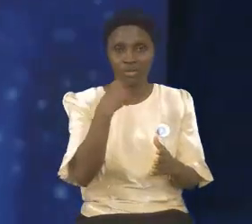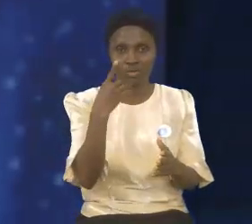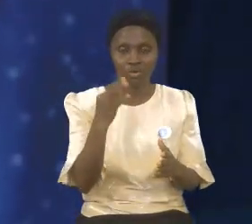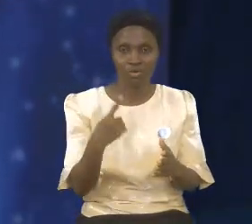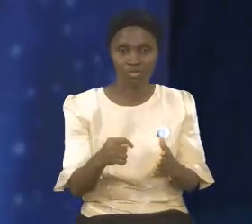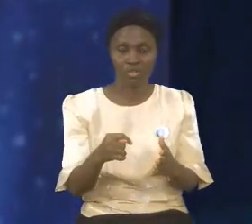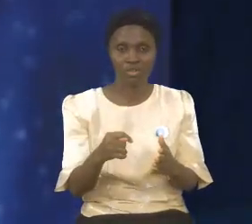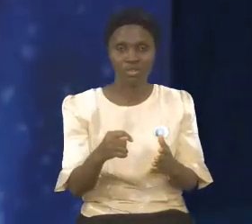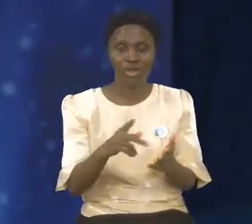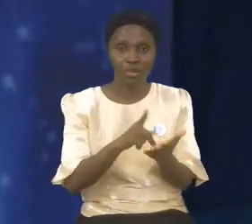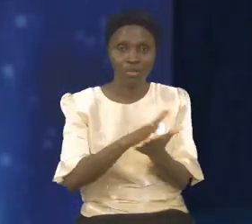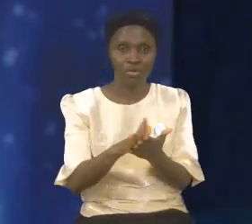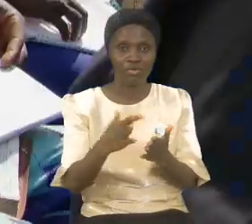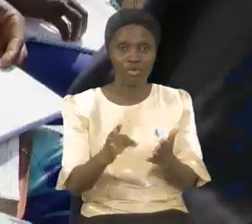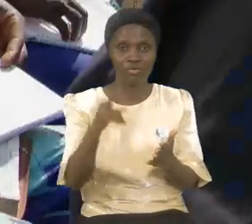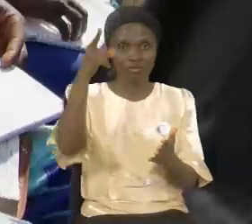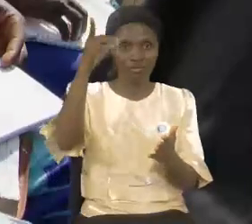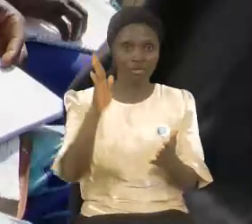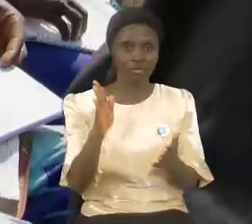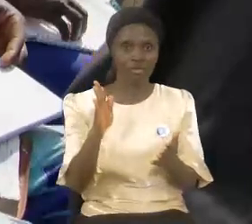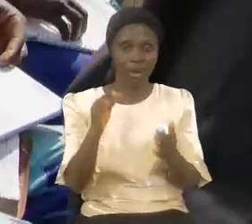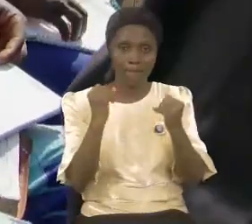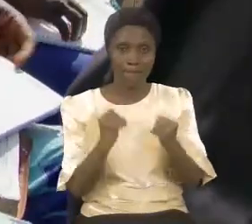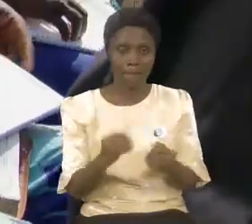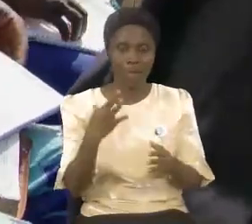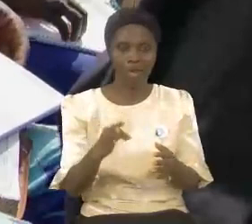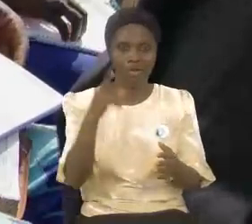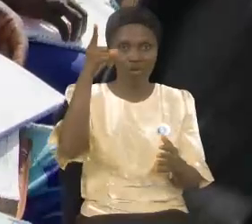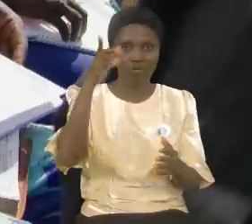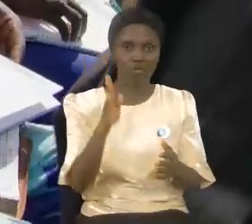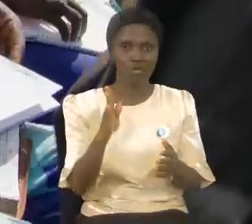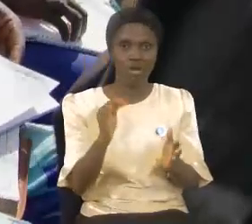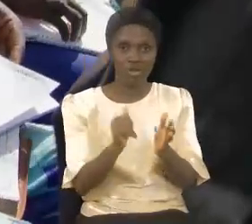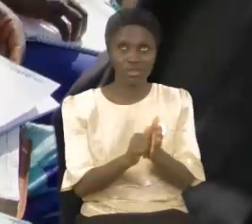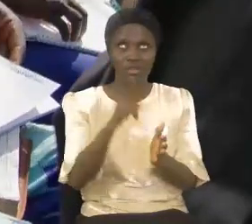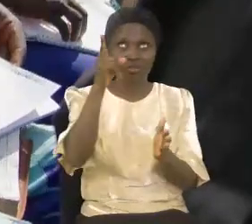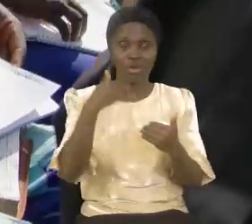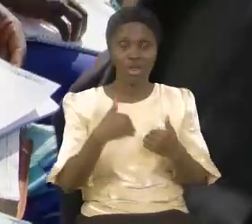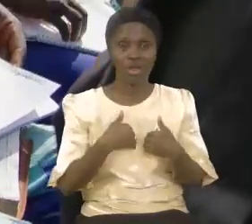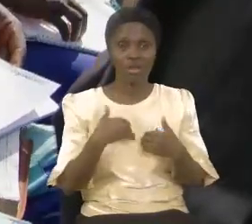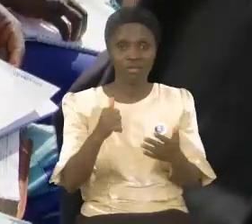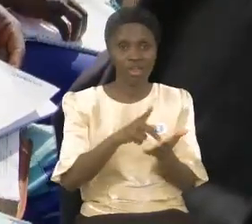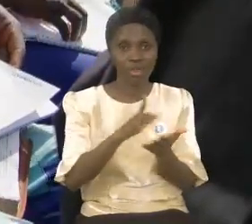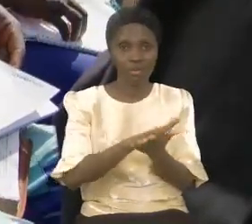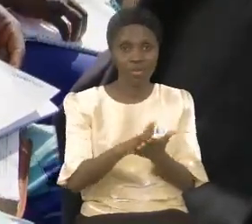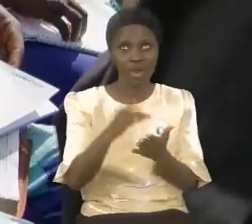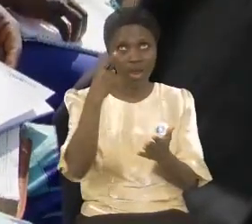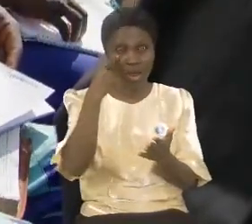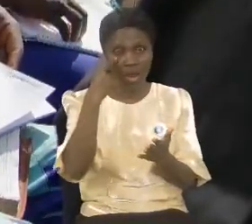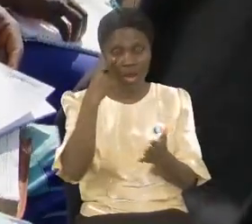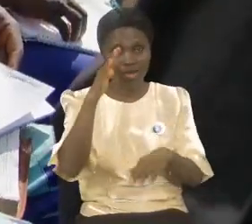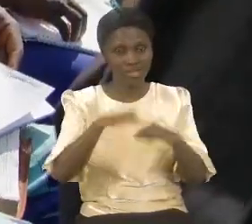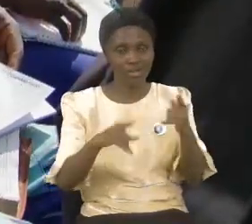of the power of God. Thou art of purer eyes that will behold